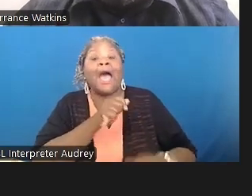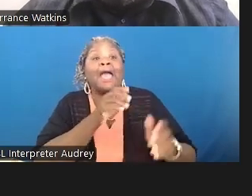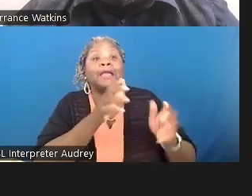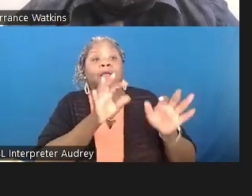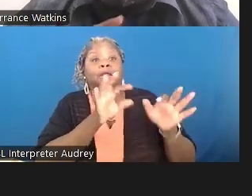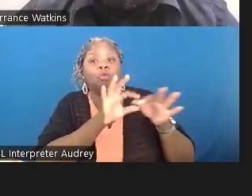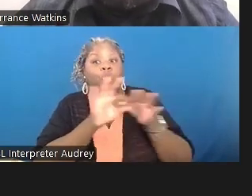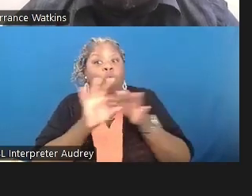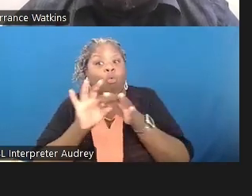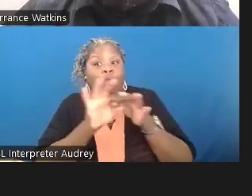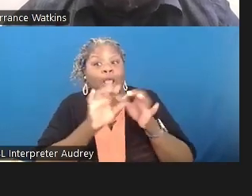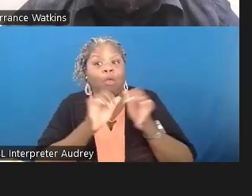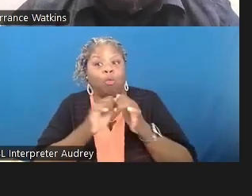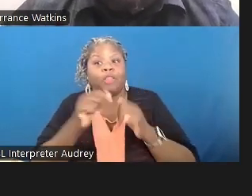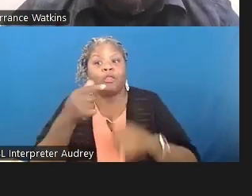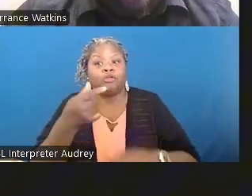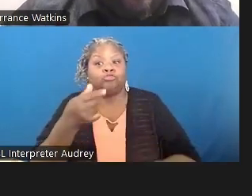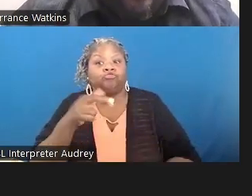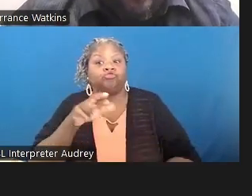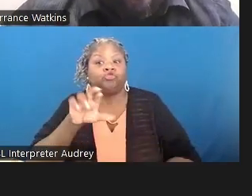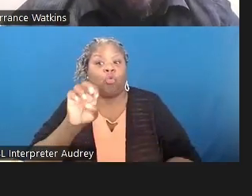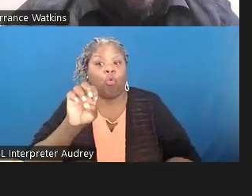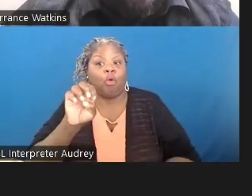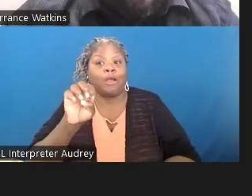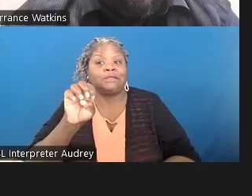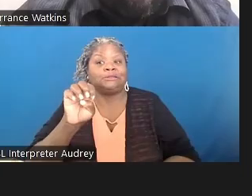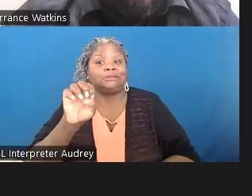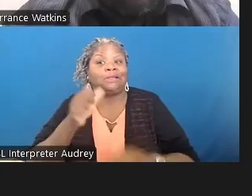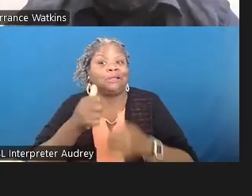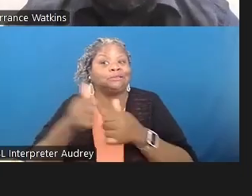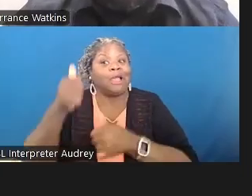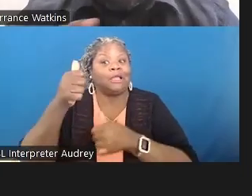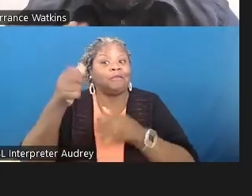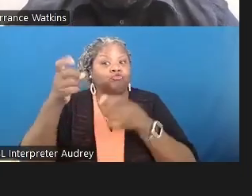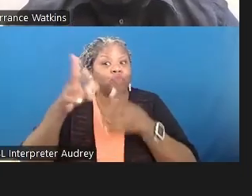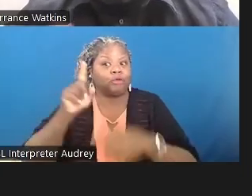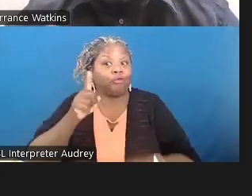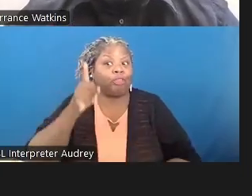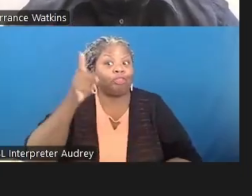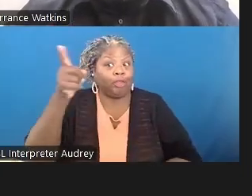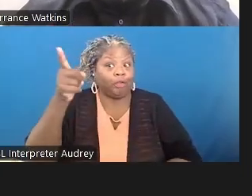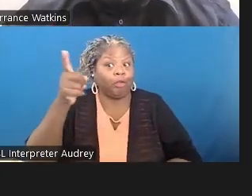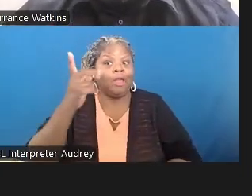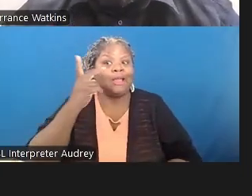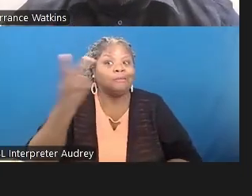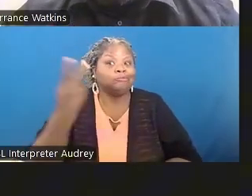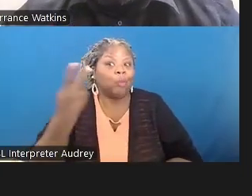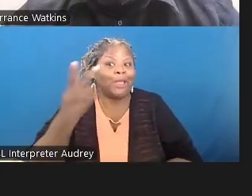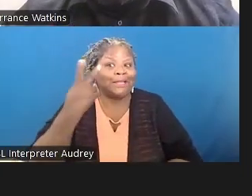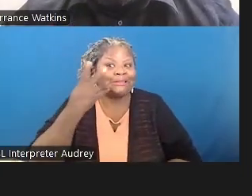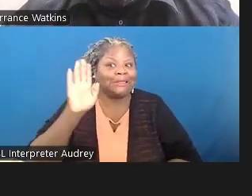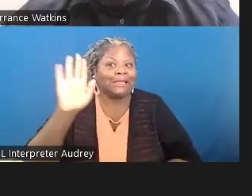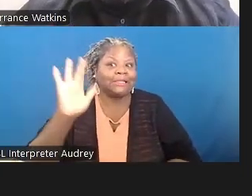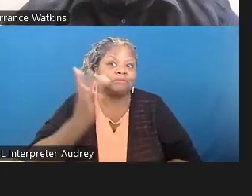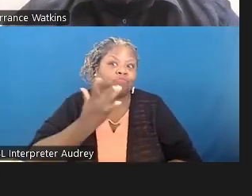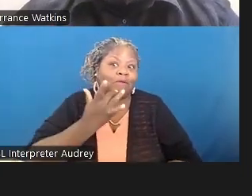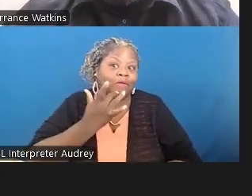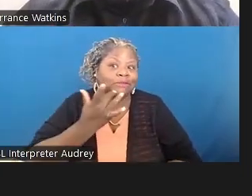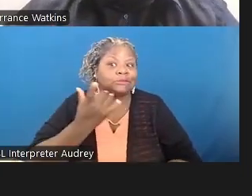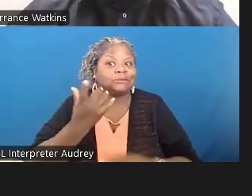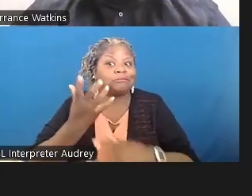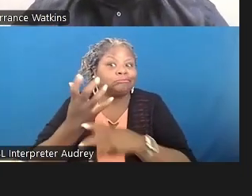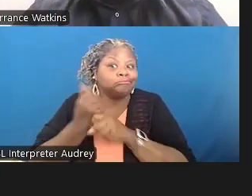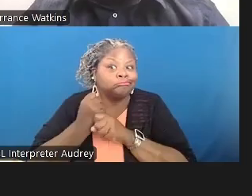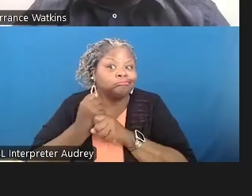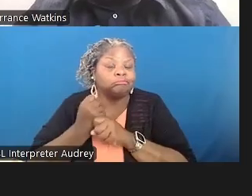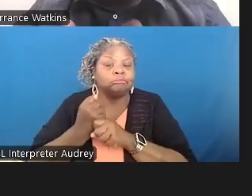George, the executive director over there, and we can see what kind of preference he's able to attain.